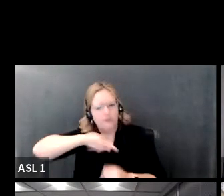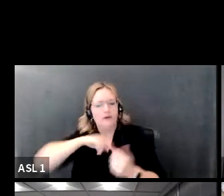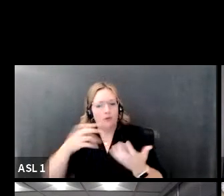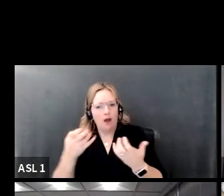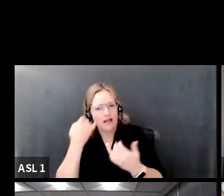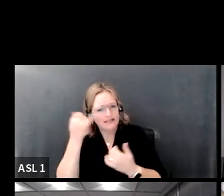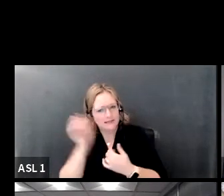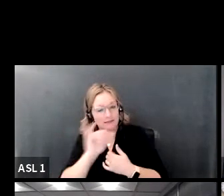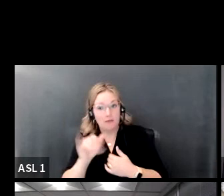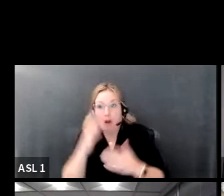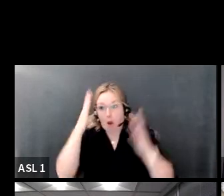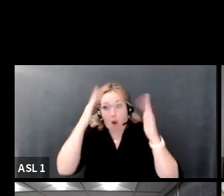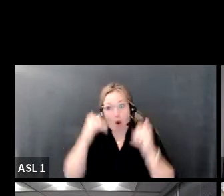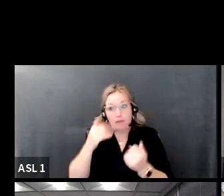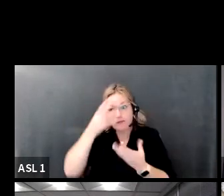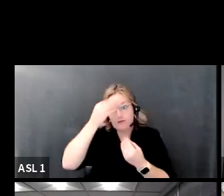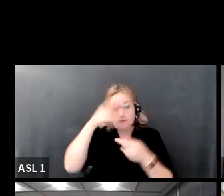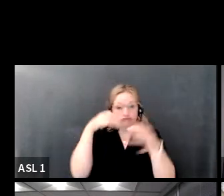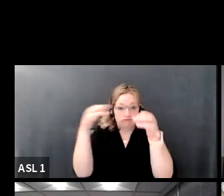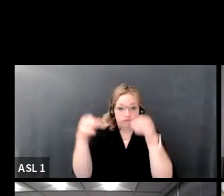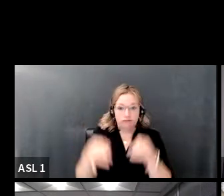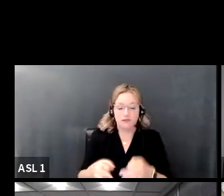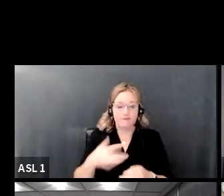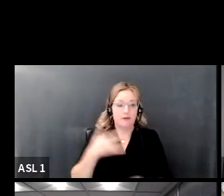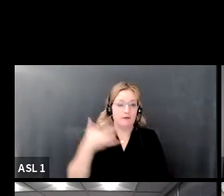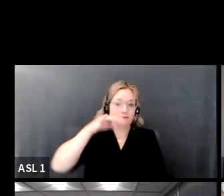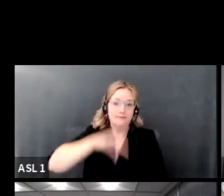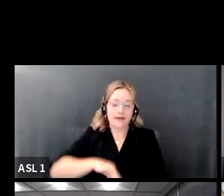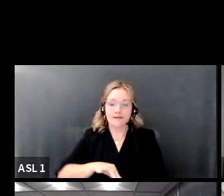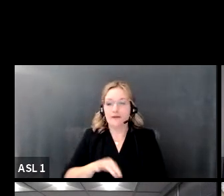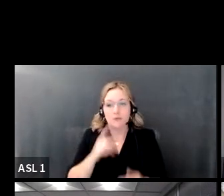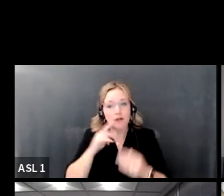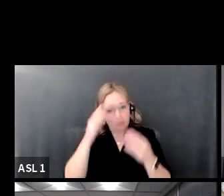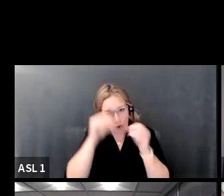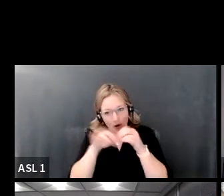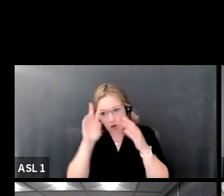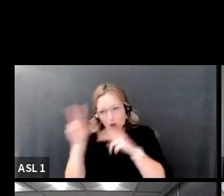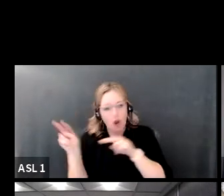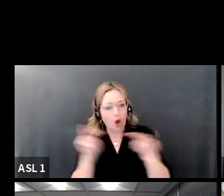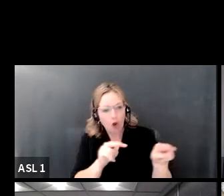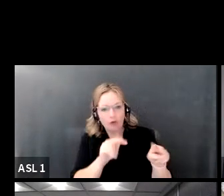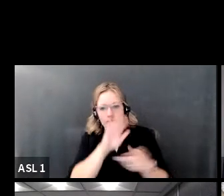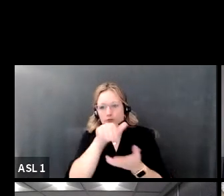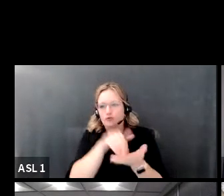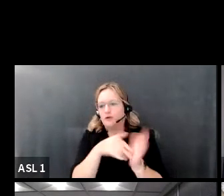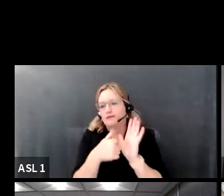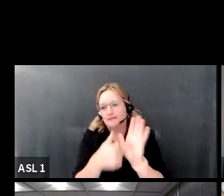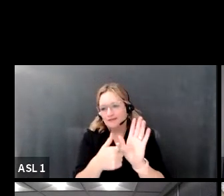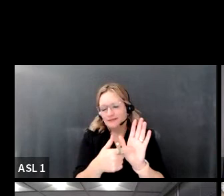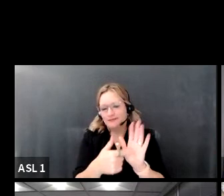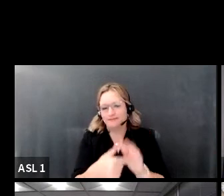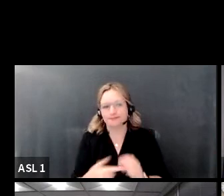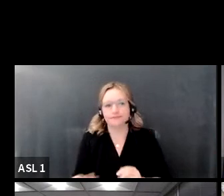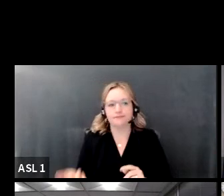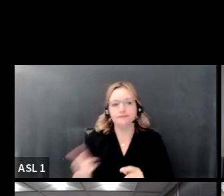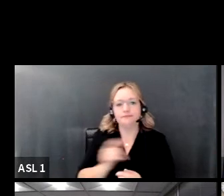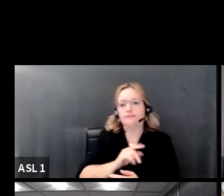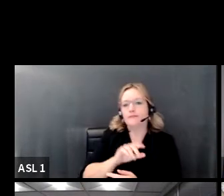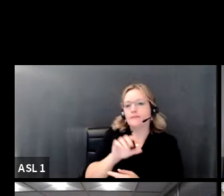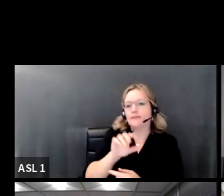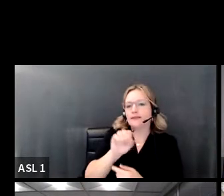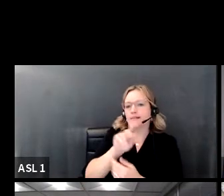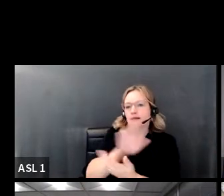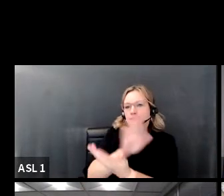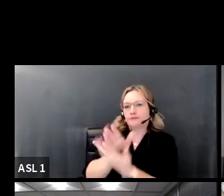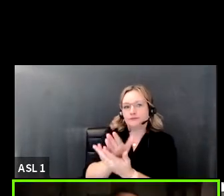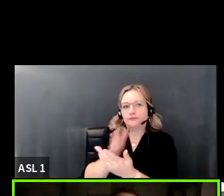hope this information can be helpful and we could look at what they are doing also in uh in montreal thank you very much thank you very much